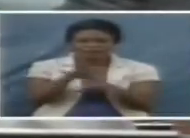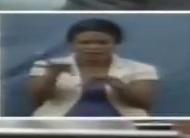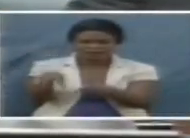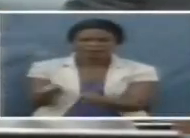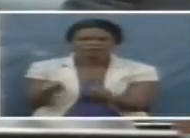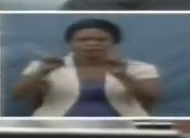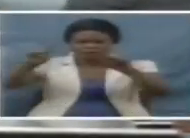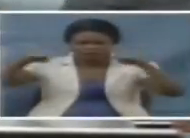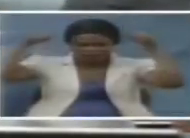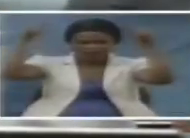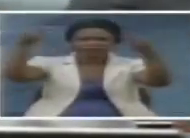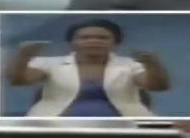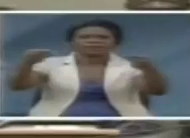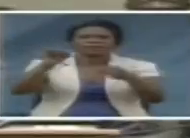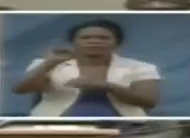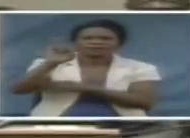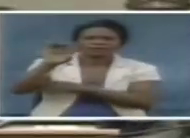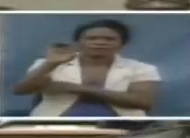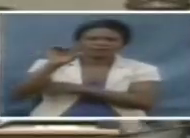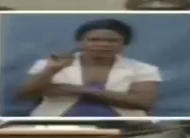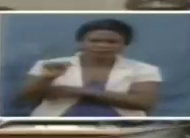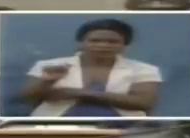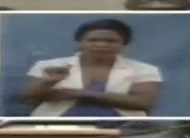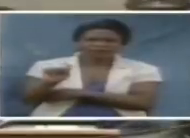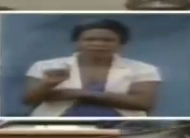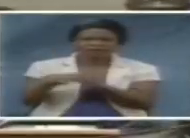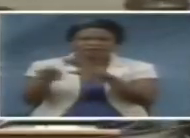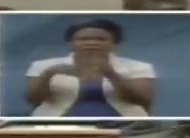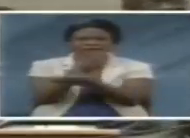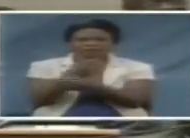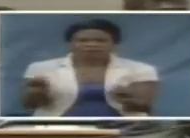early adaptation of sustainability